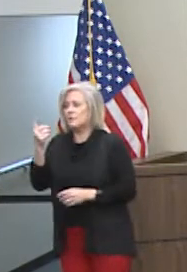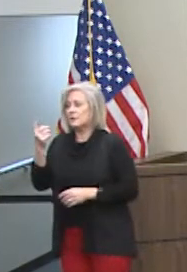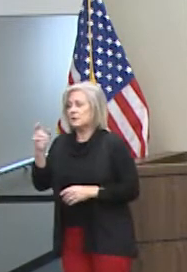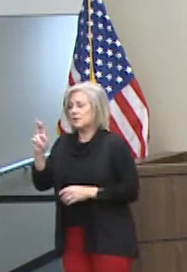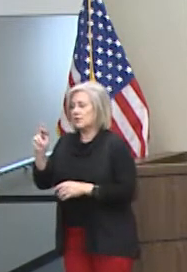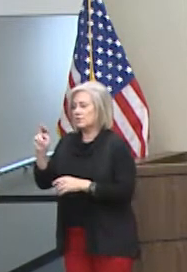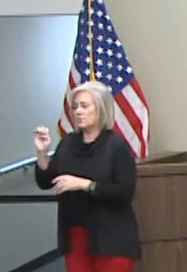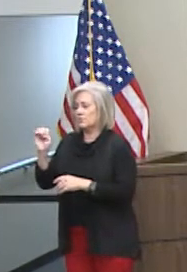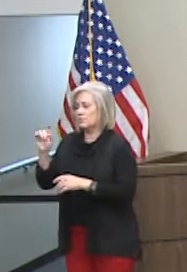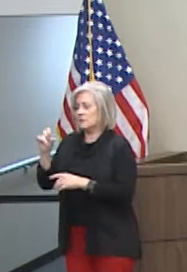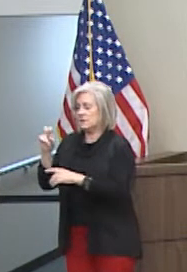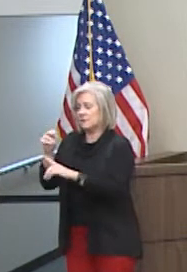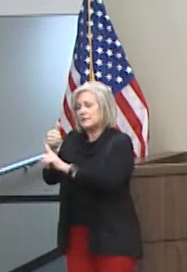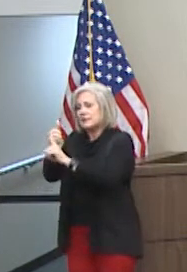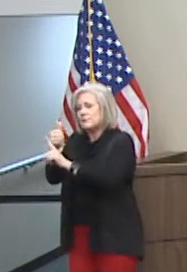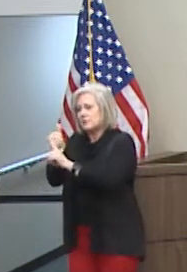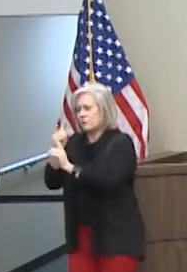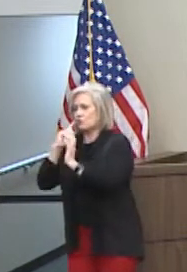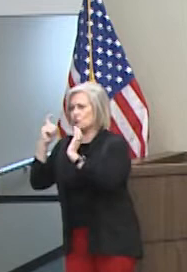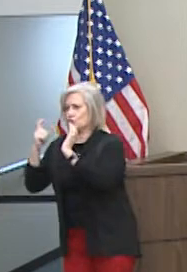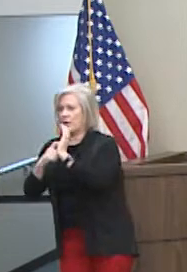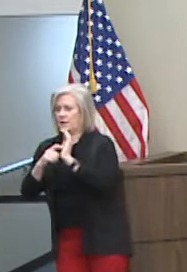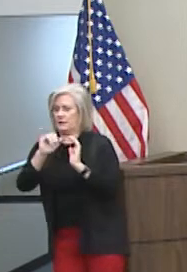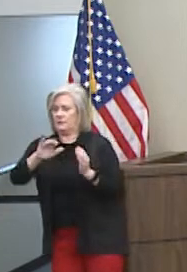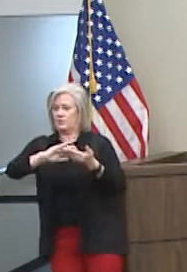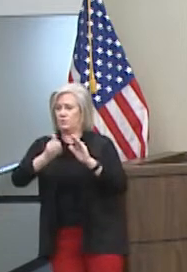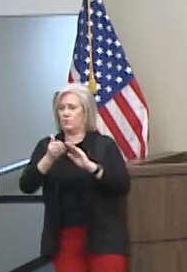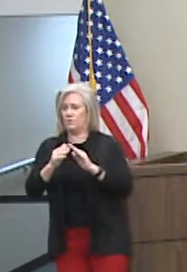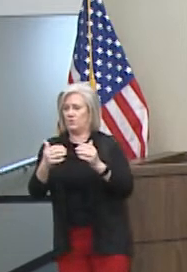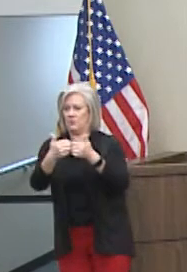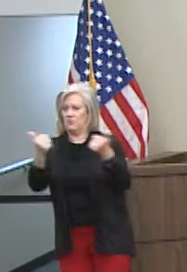in this community, and he's decided to resign